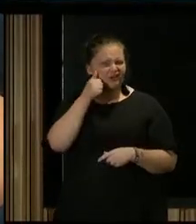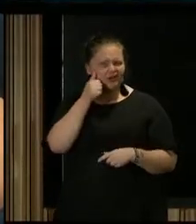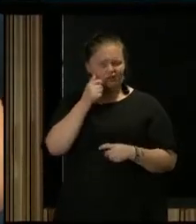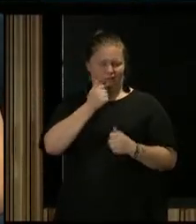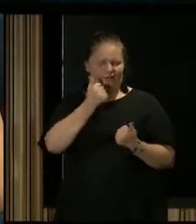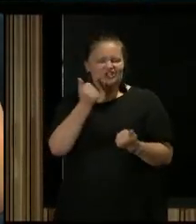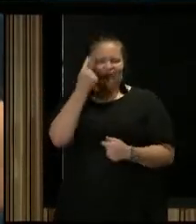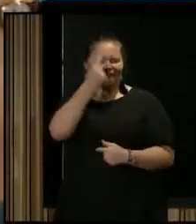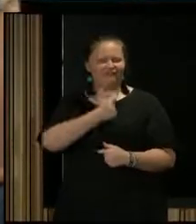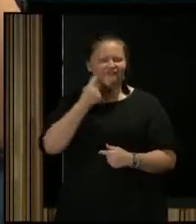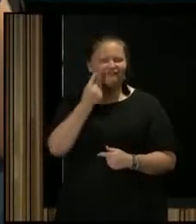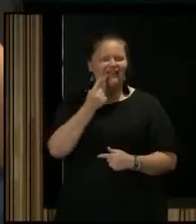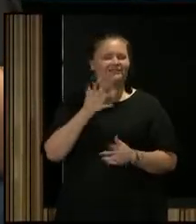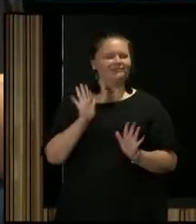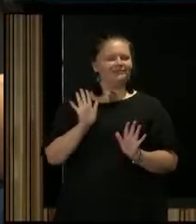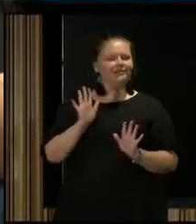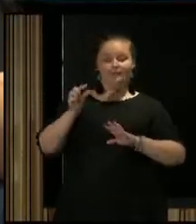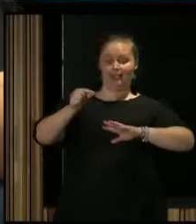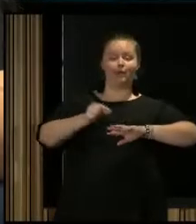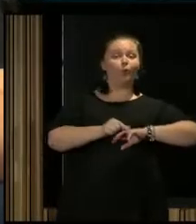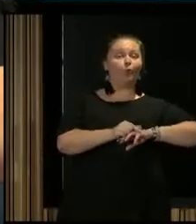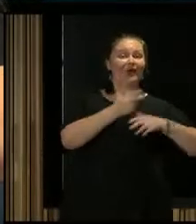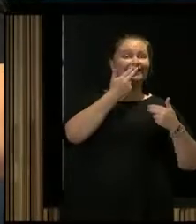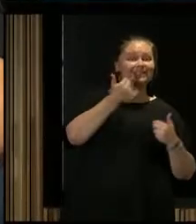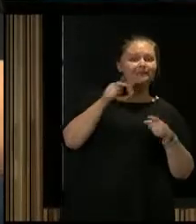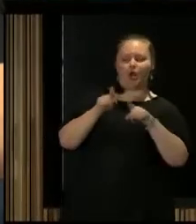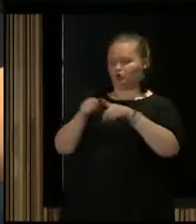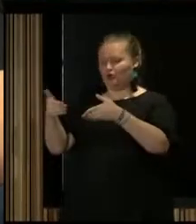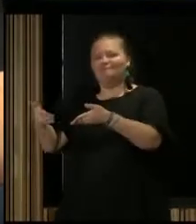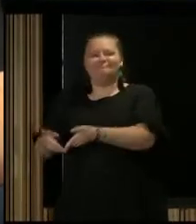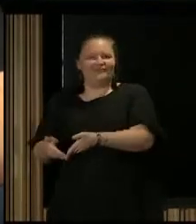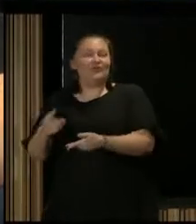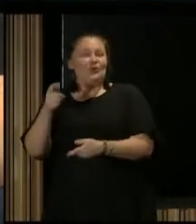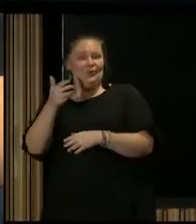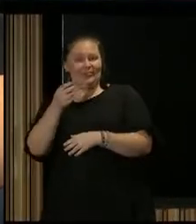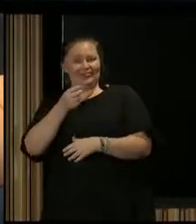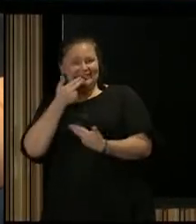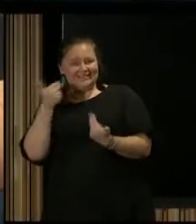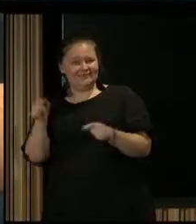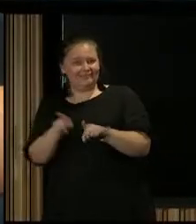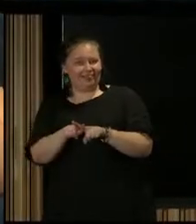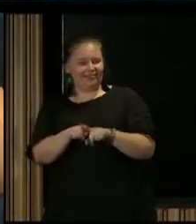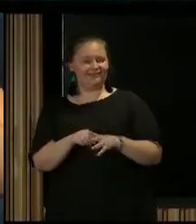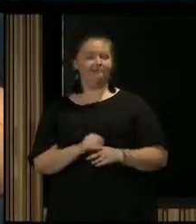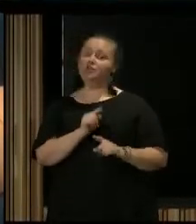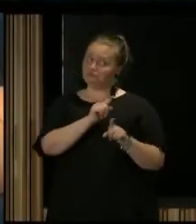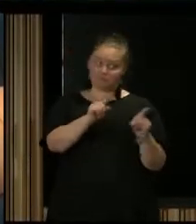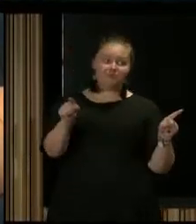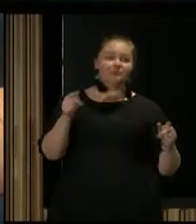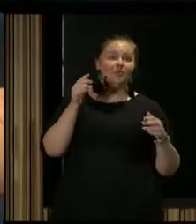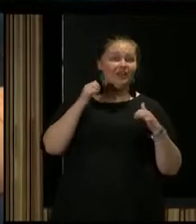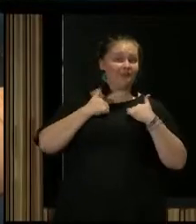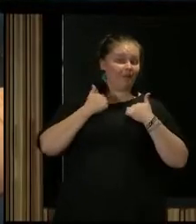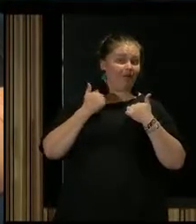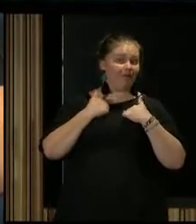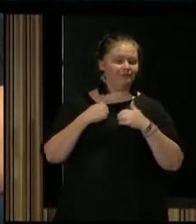of shock on your face. So there are wedding singers and there are funeral singers. Okay. And I really, actually, you'd be surprised,